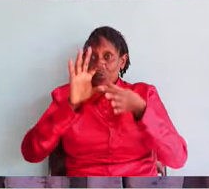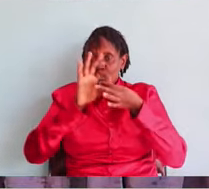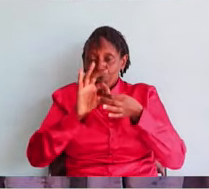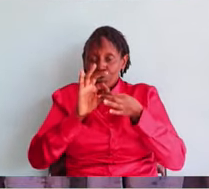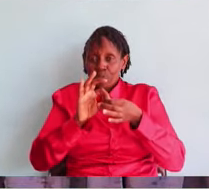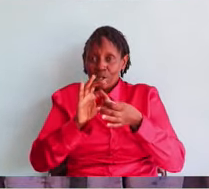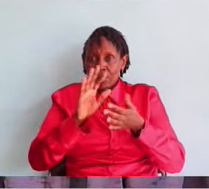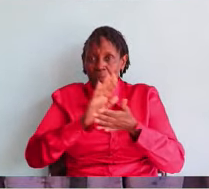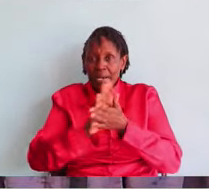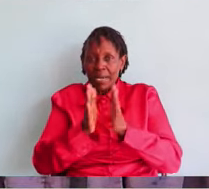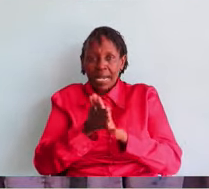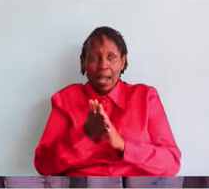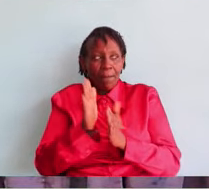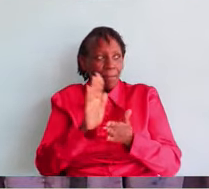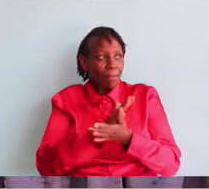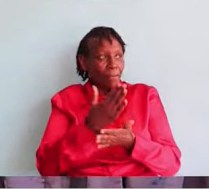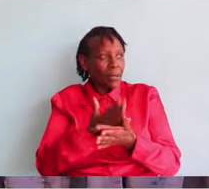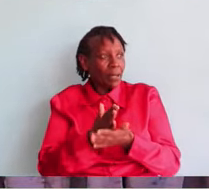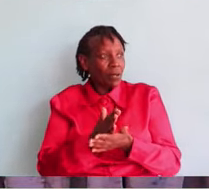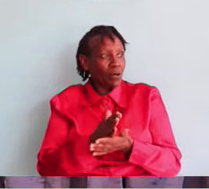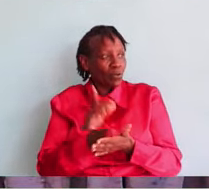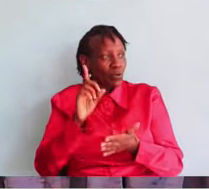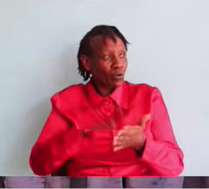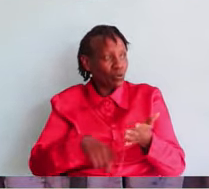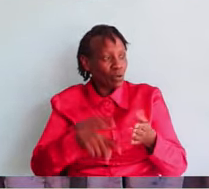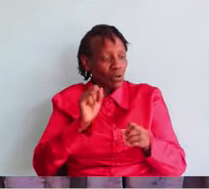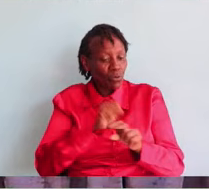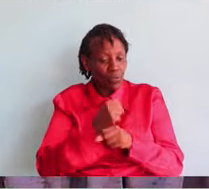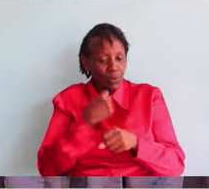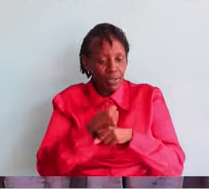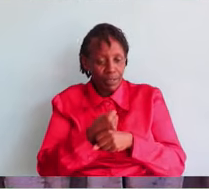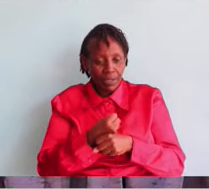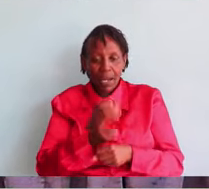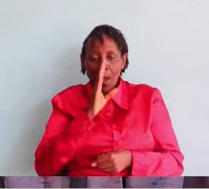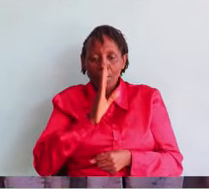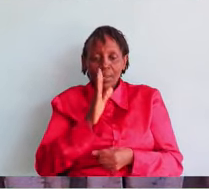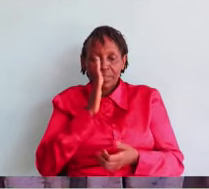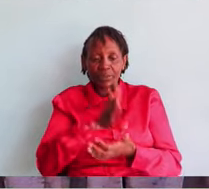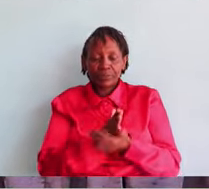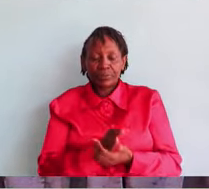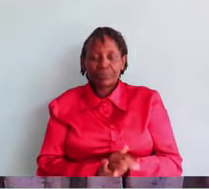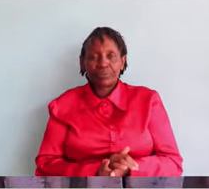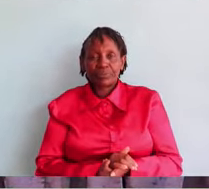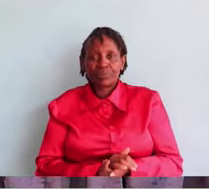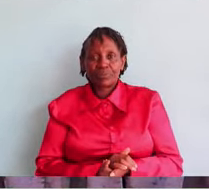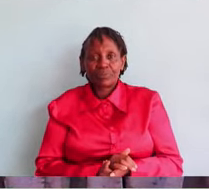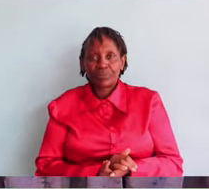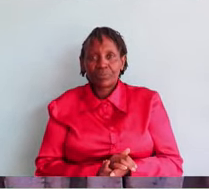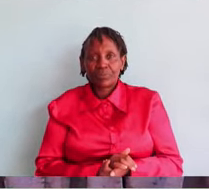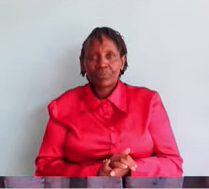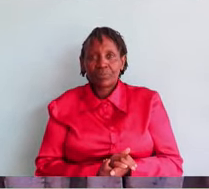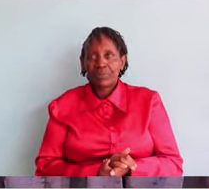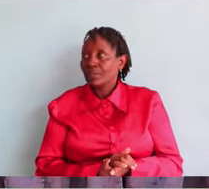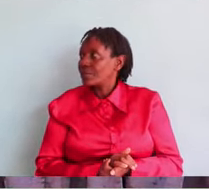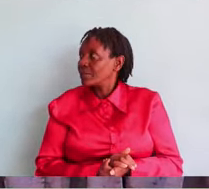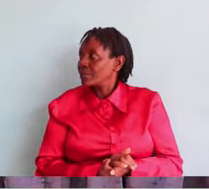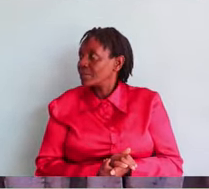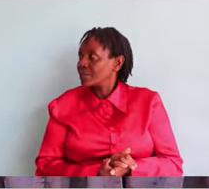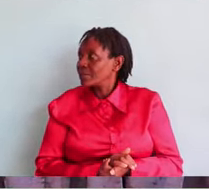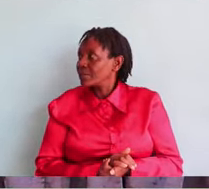what is happening here that you can now be true to the motto that we have there on that